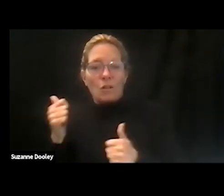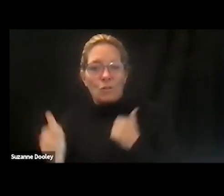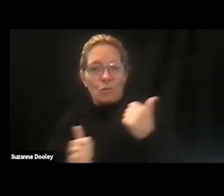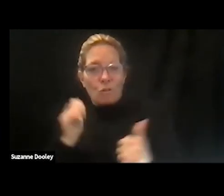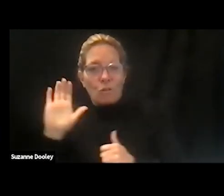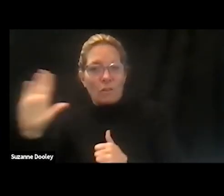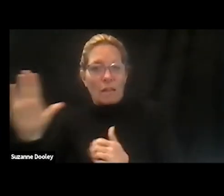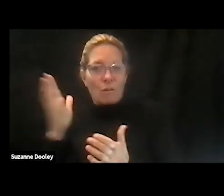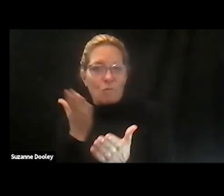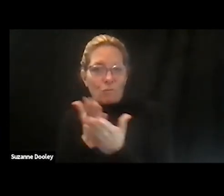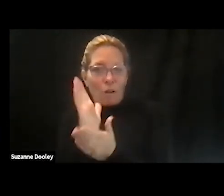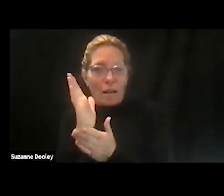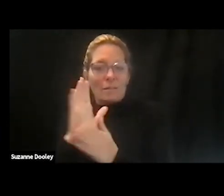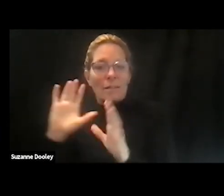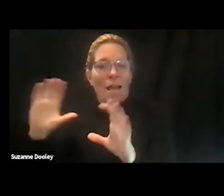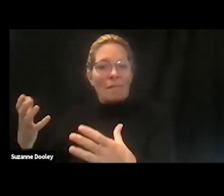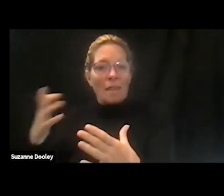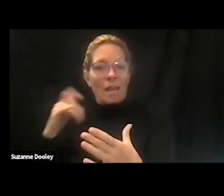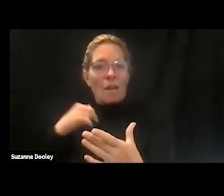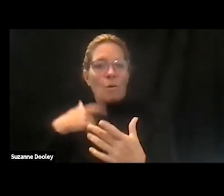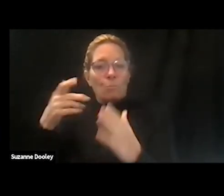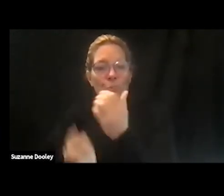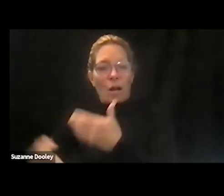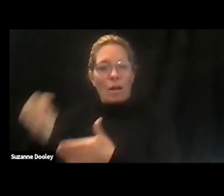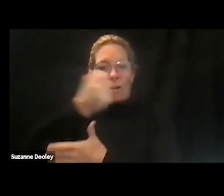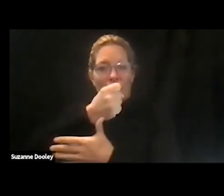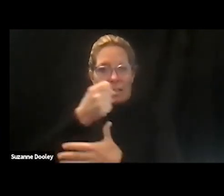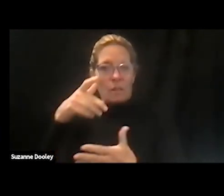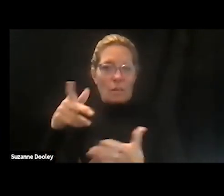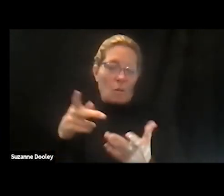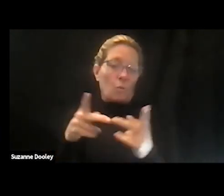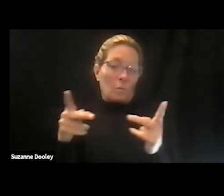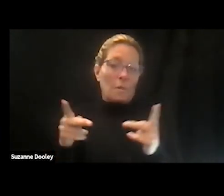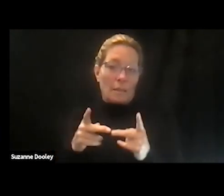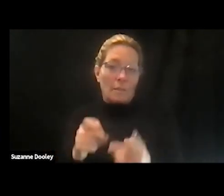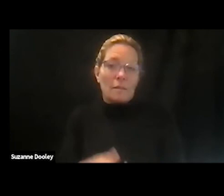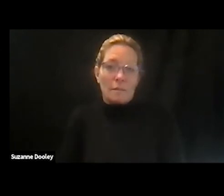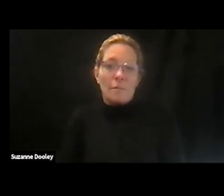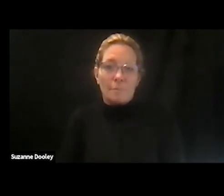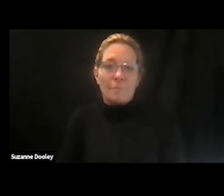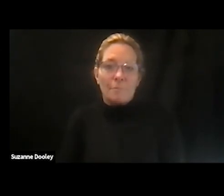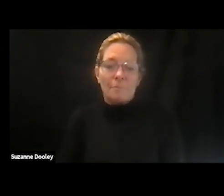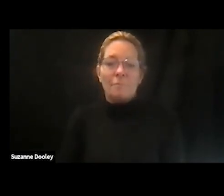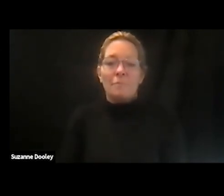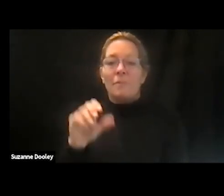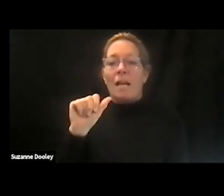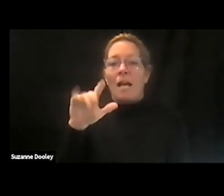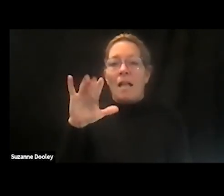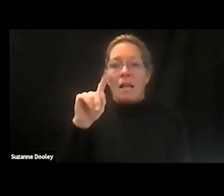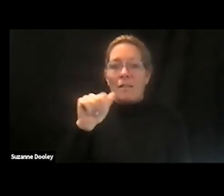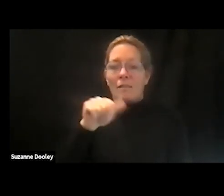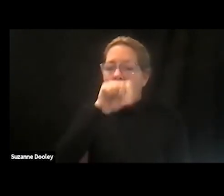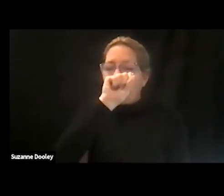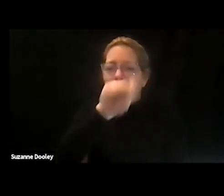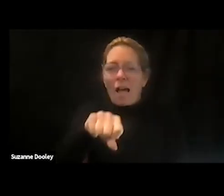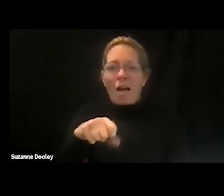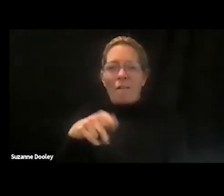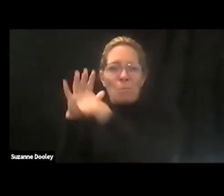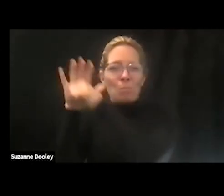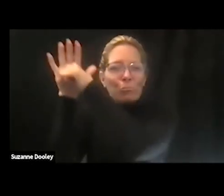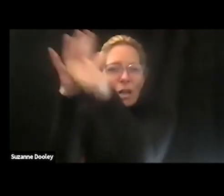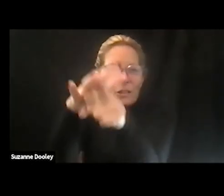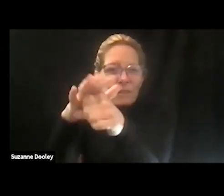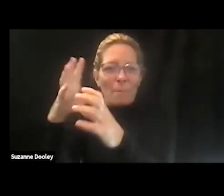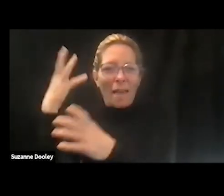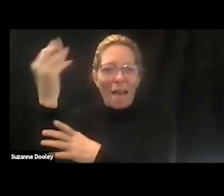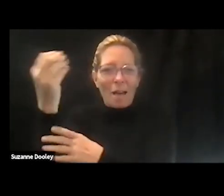and assert their priorities in those spaces. I love the let's put pressure from the outside, let's